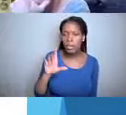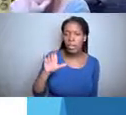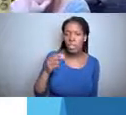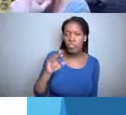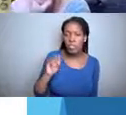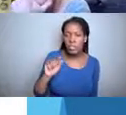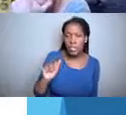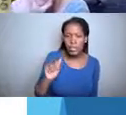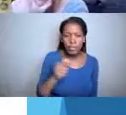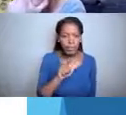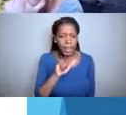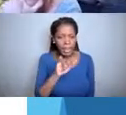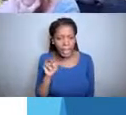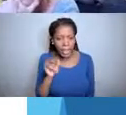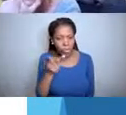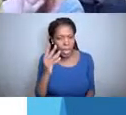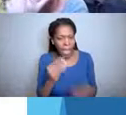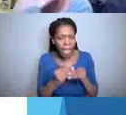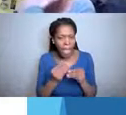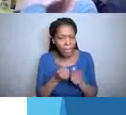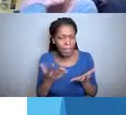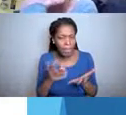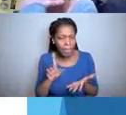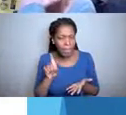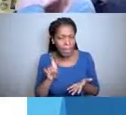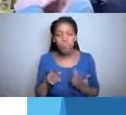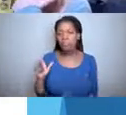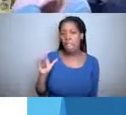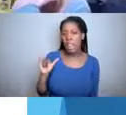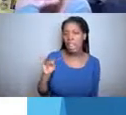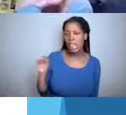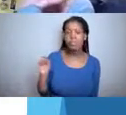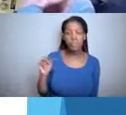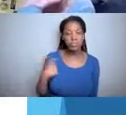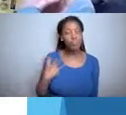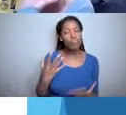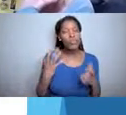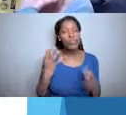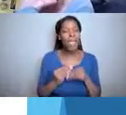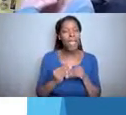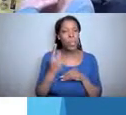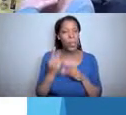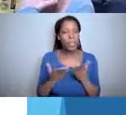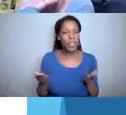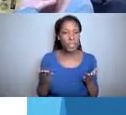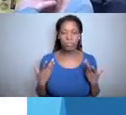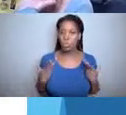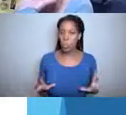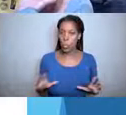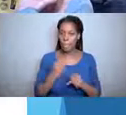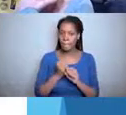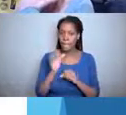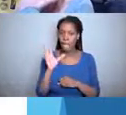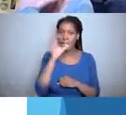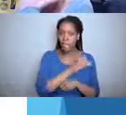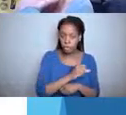i would i would just add uh one thing um i don't want to make assumptions about anyone on this call but